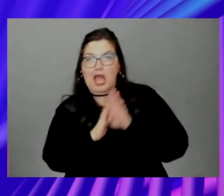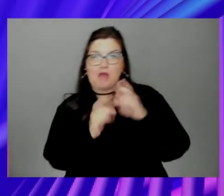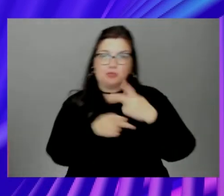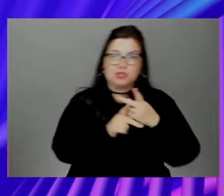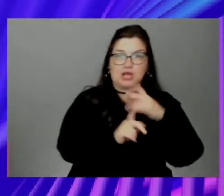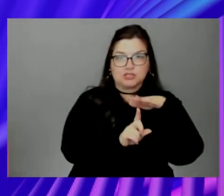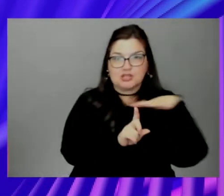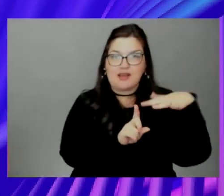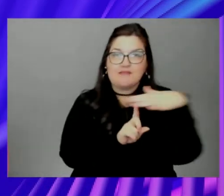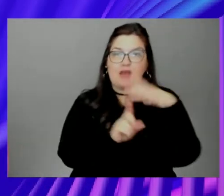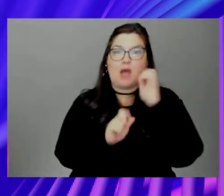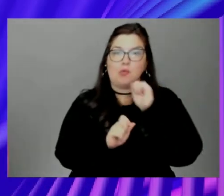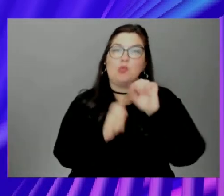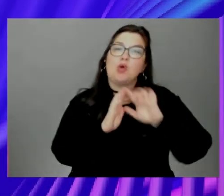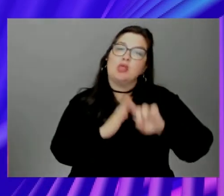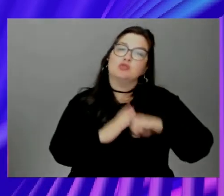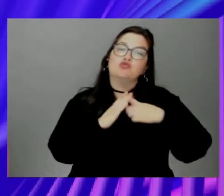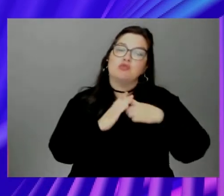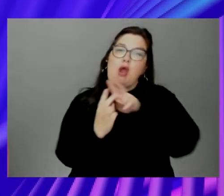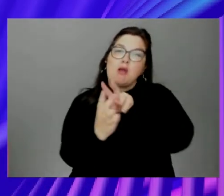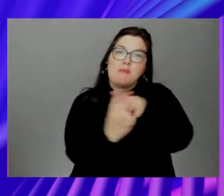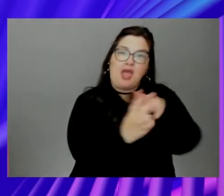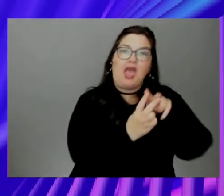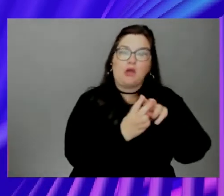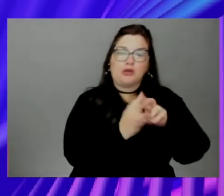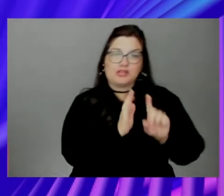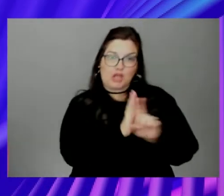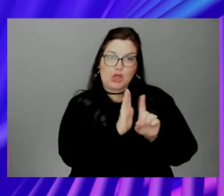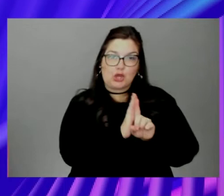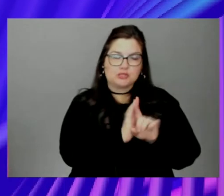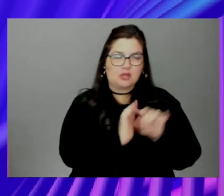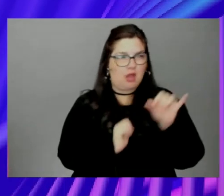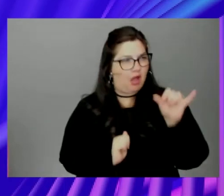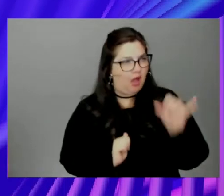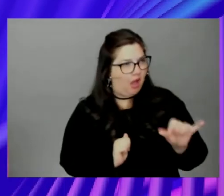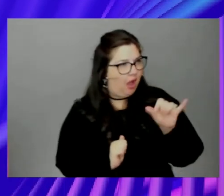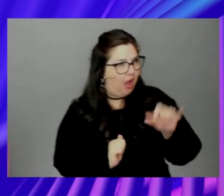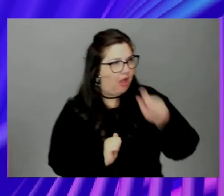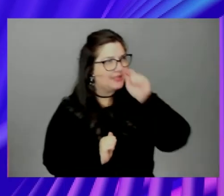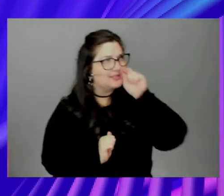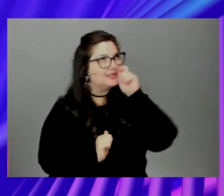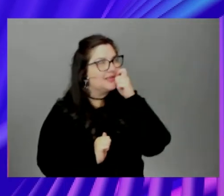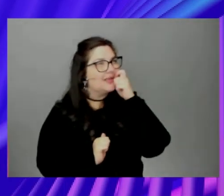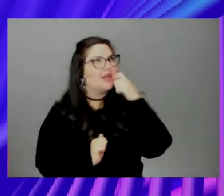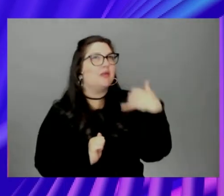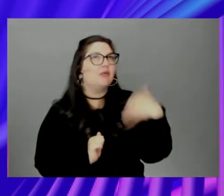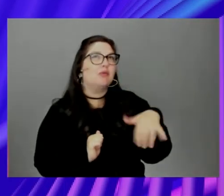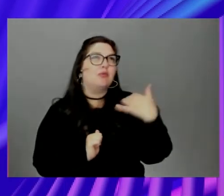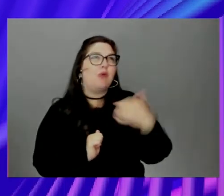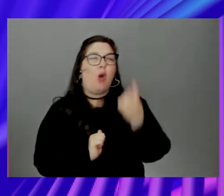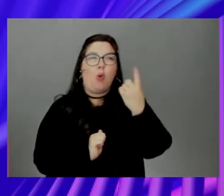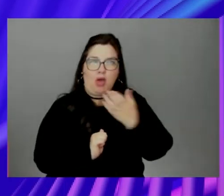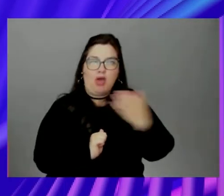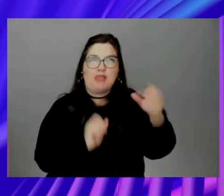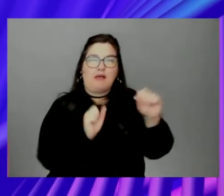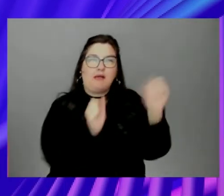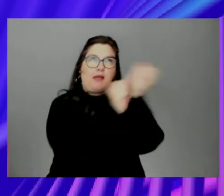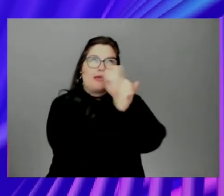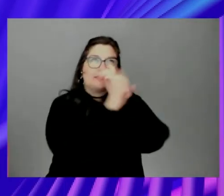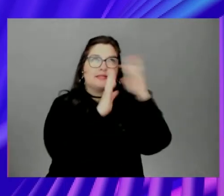paring some of those alerts down. No, that's really, really, really neat. And one thing that I can see is you're probably going to have some